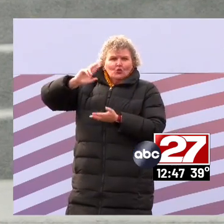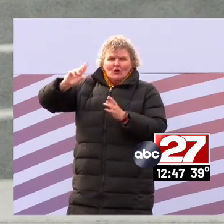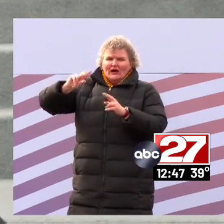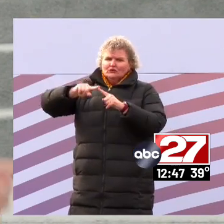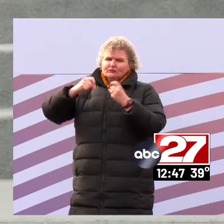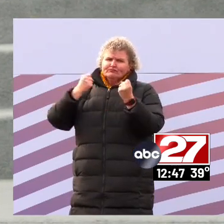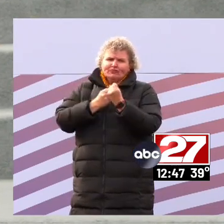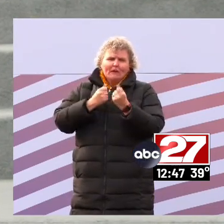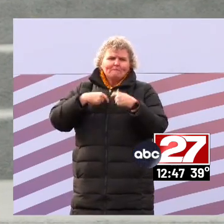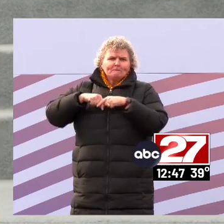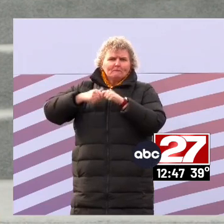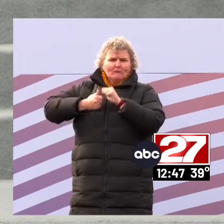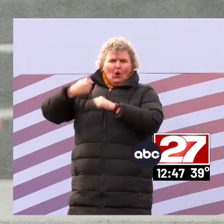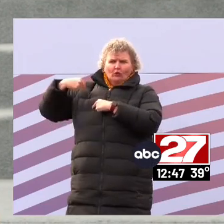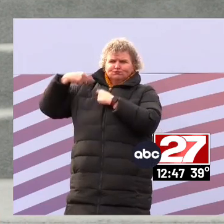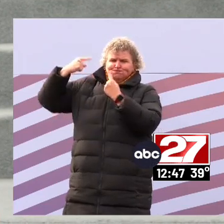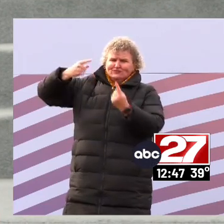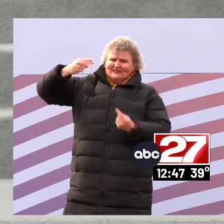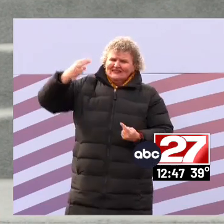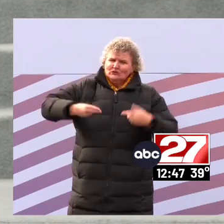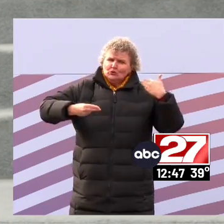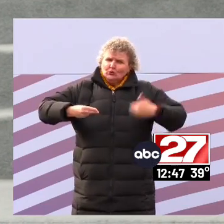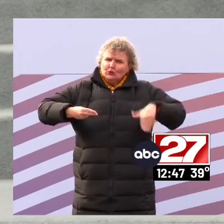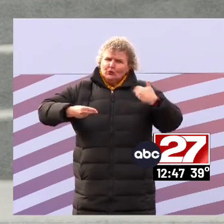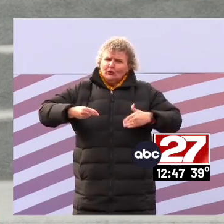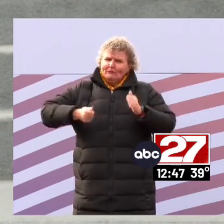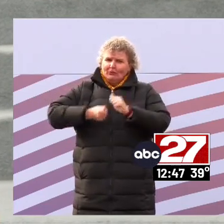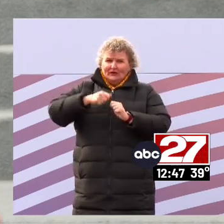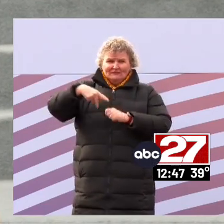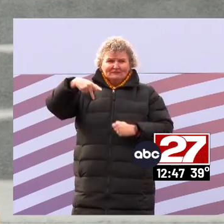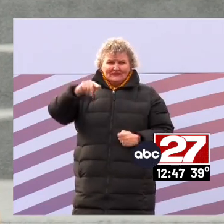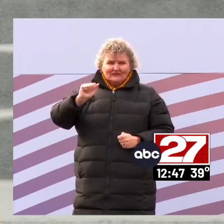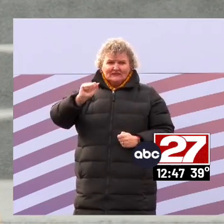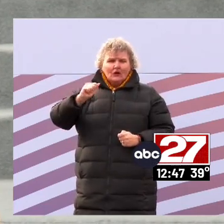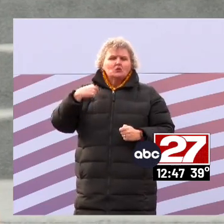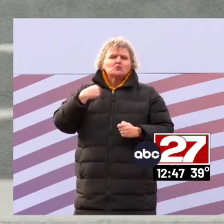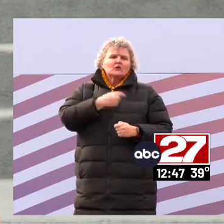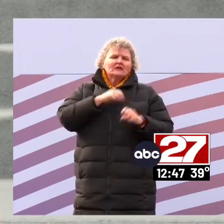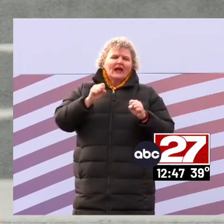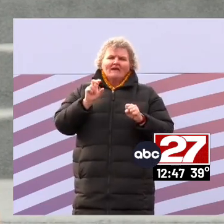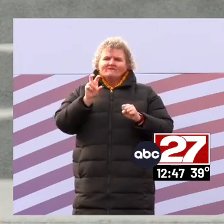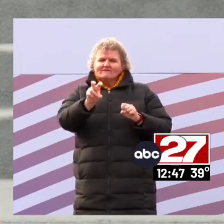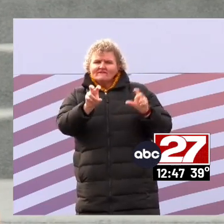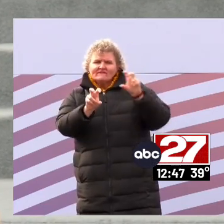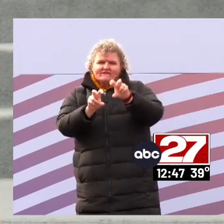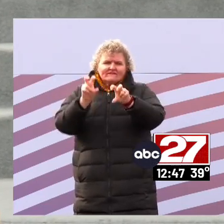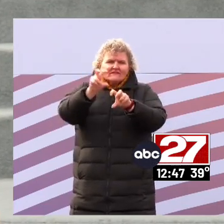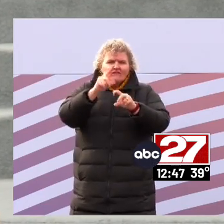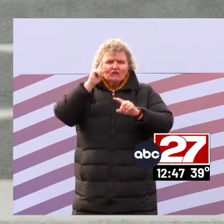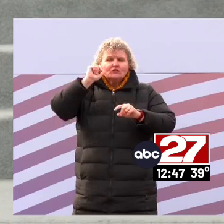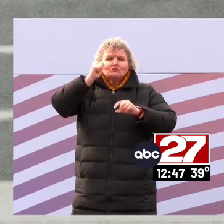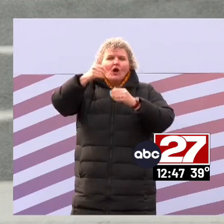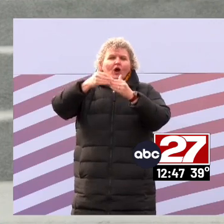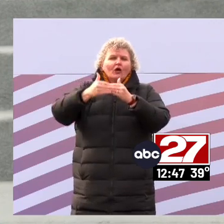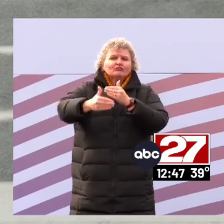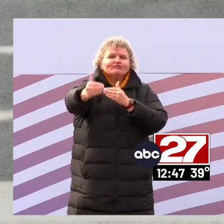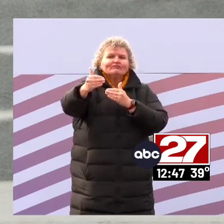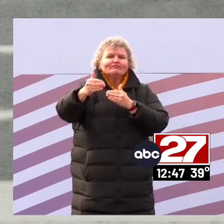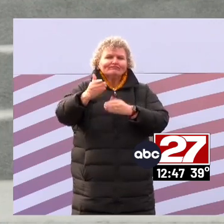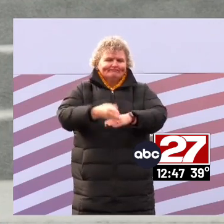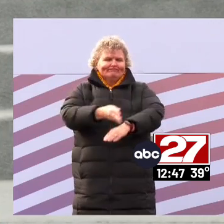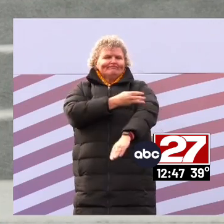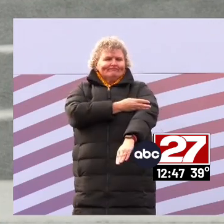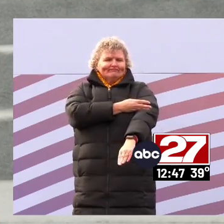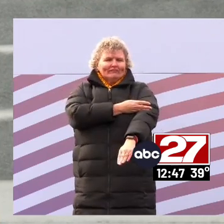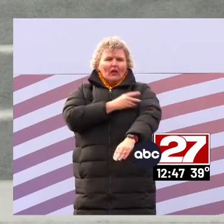of Pennsylvania, allowing us to make the critical investments of tomorrow. Governor, you have exemplified